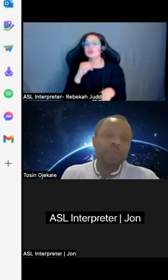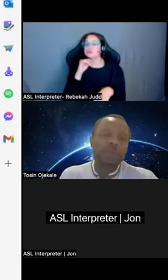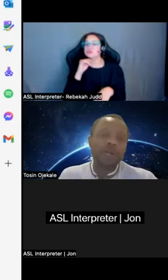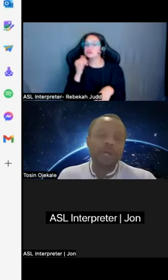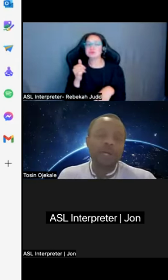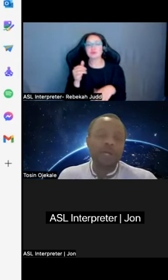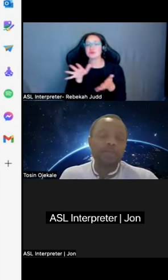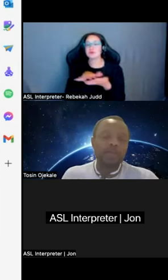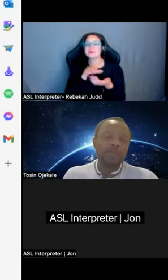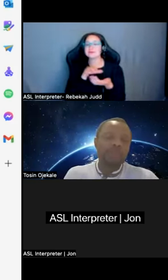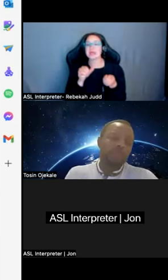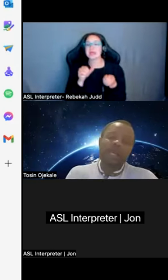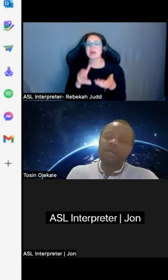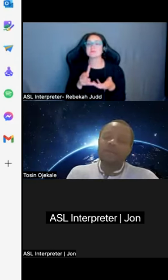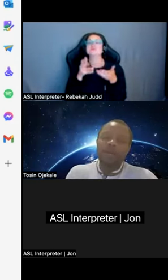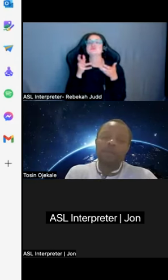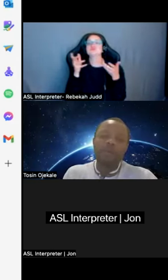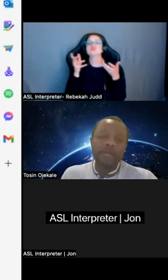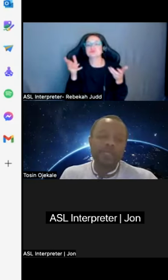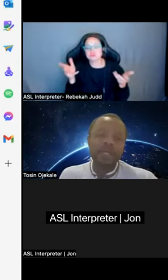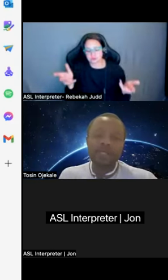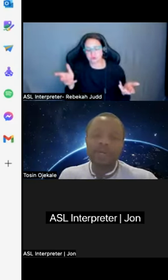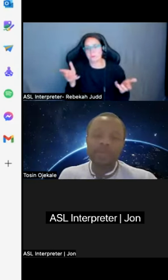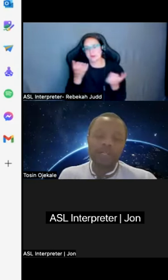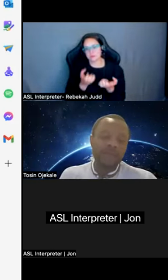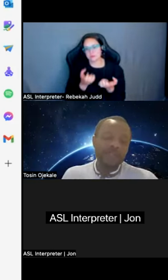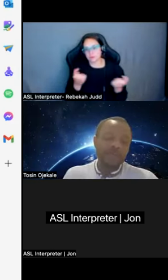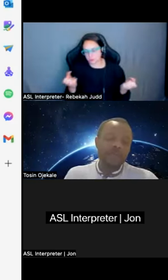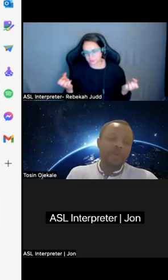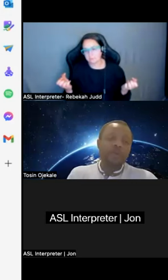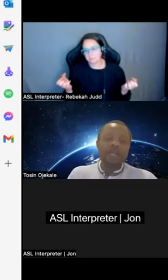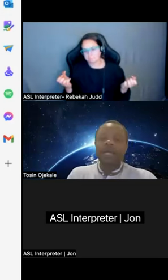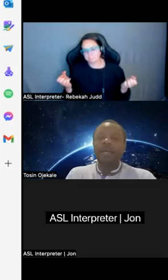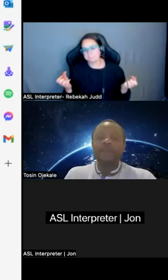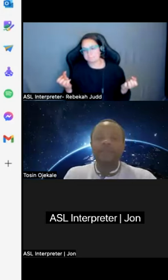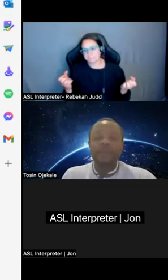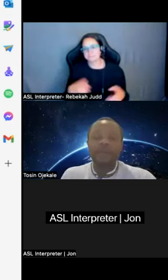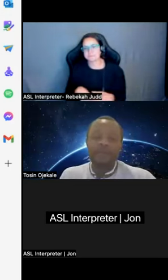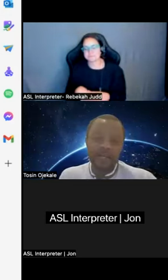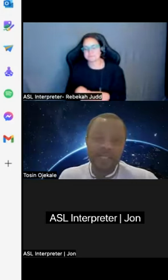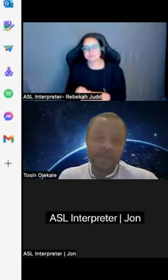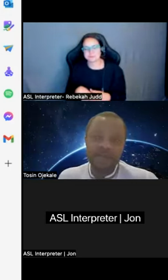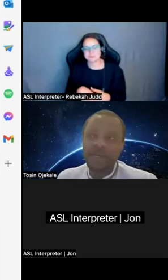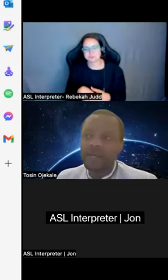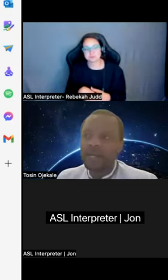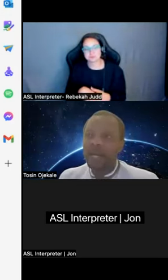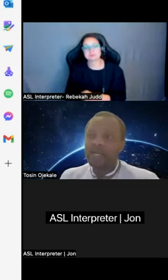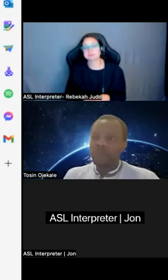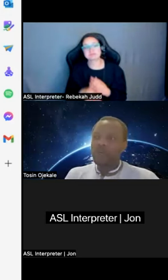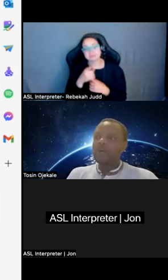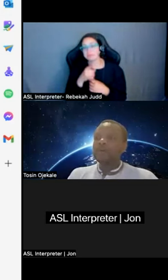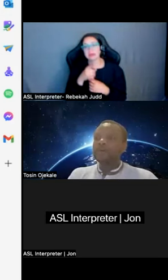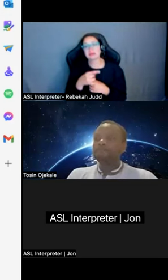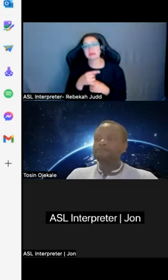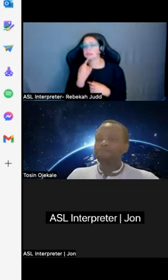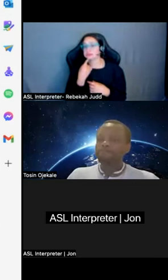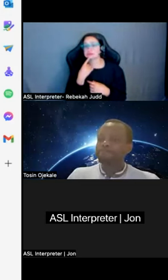too many of your equipment. You're able to salvage some of your equipment, and they are very, very effective as